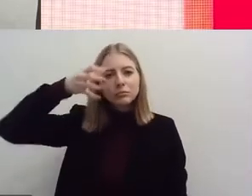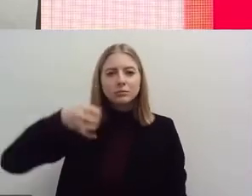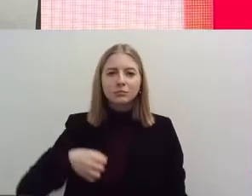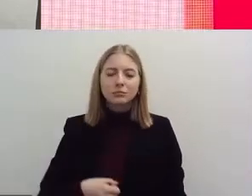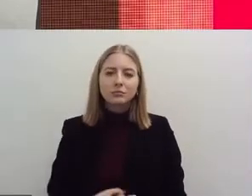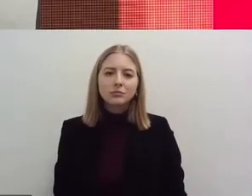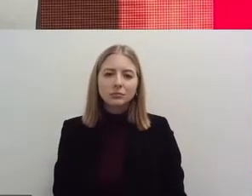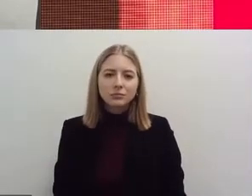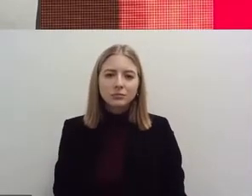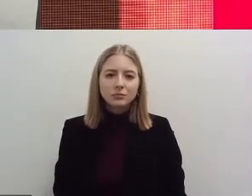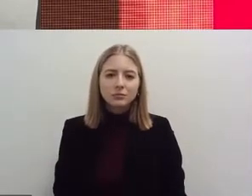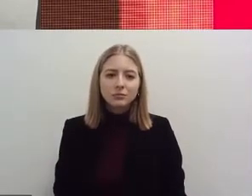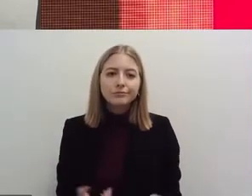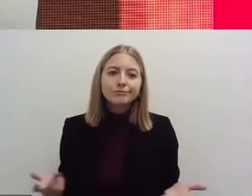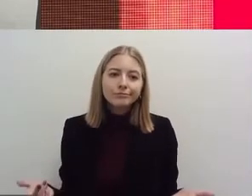think that